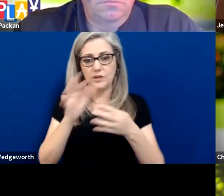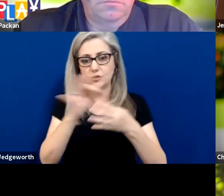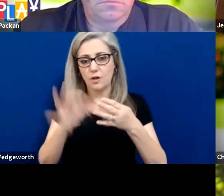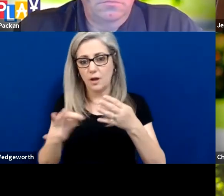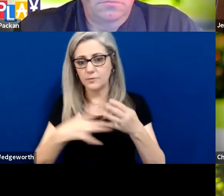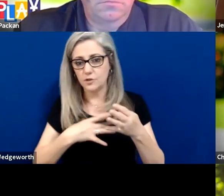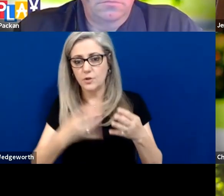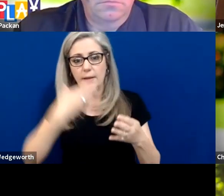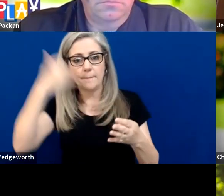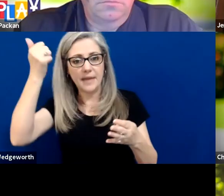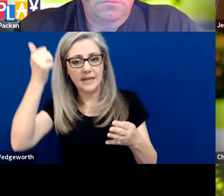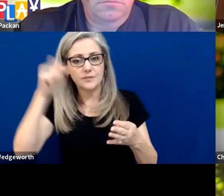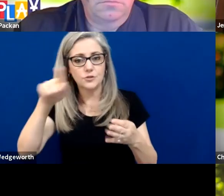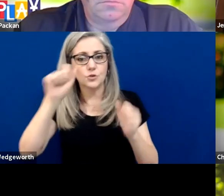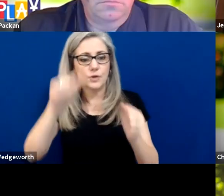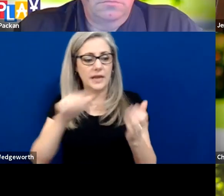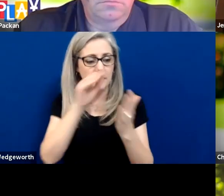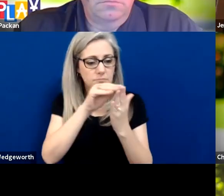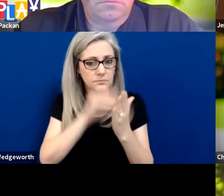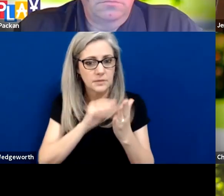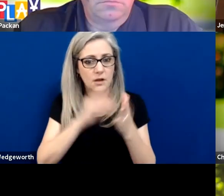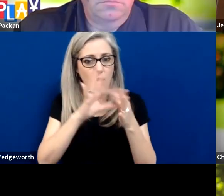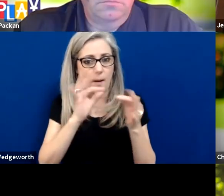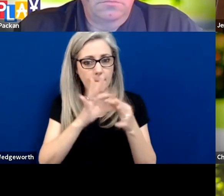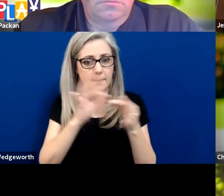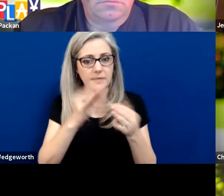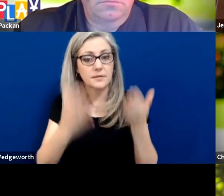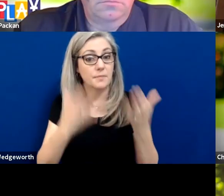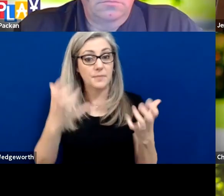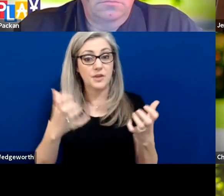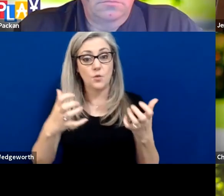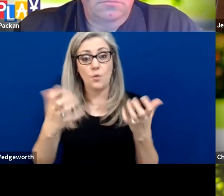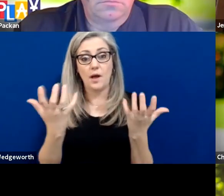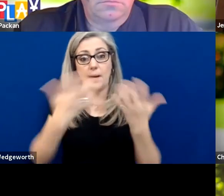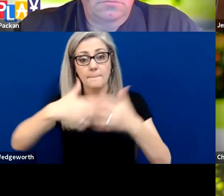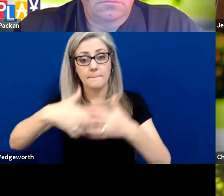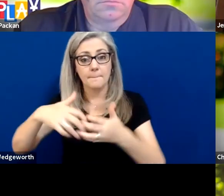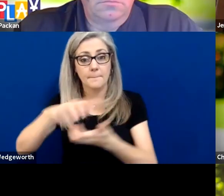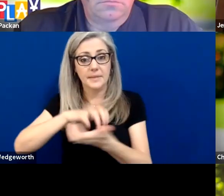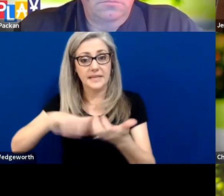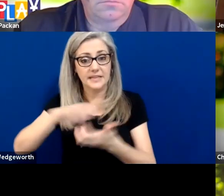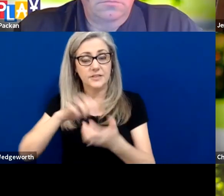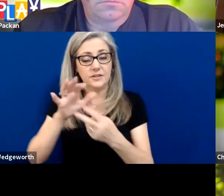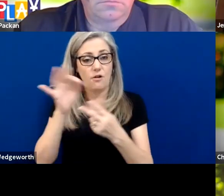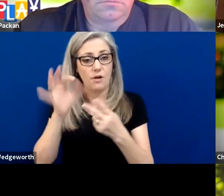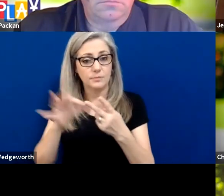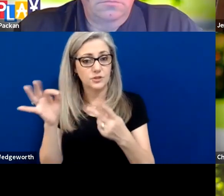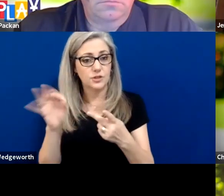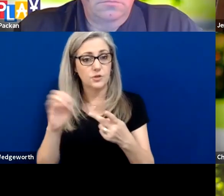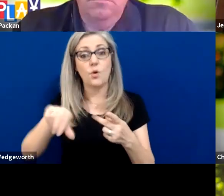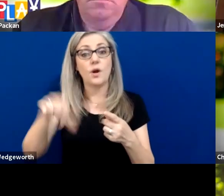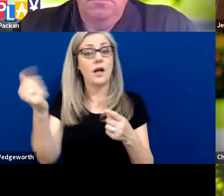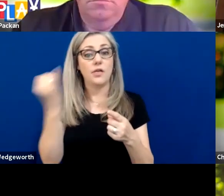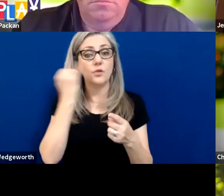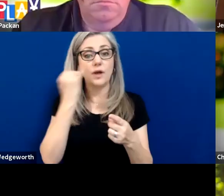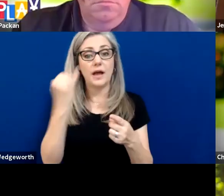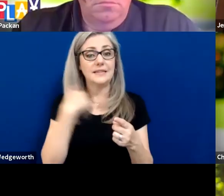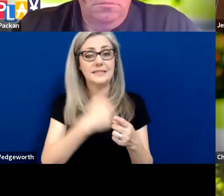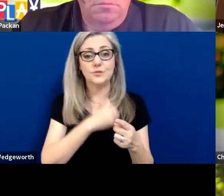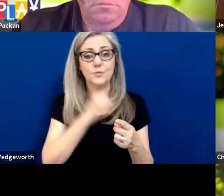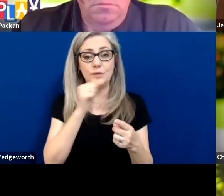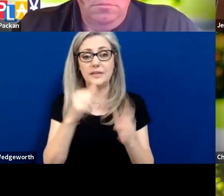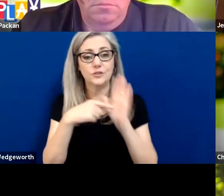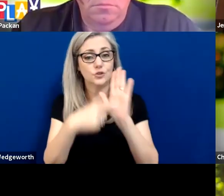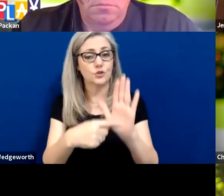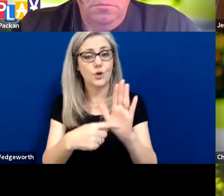there on maybe you wanted a blended option, or you had other ideas that we didn't show tonight. And